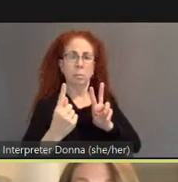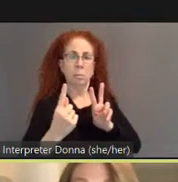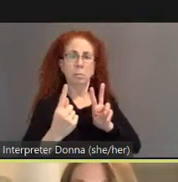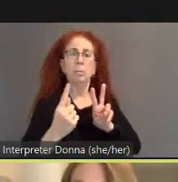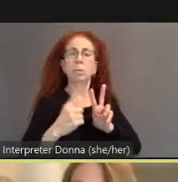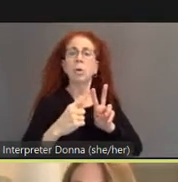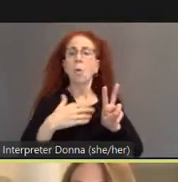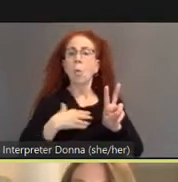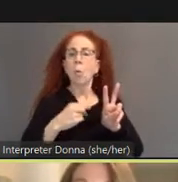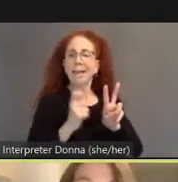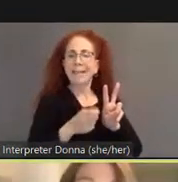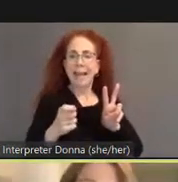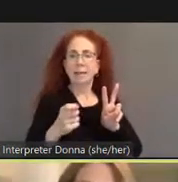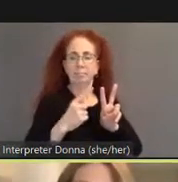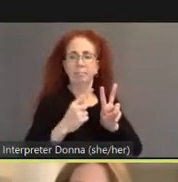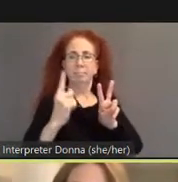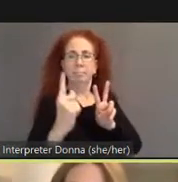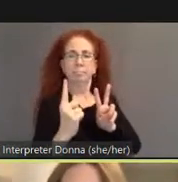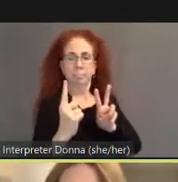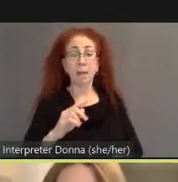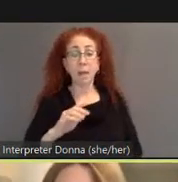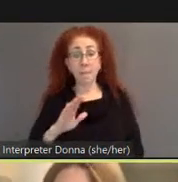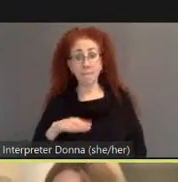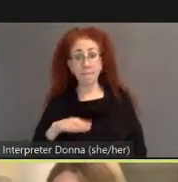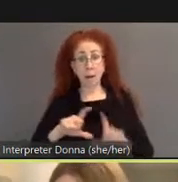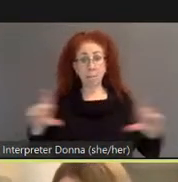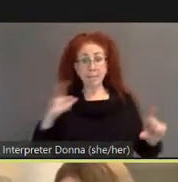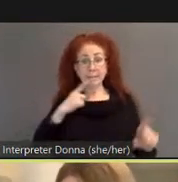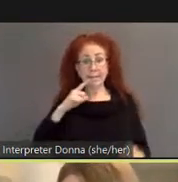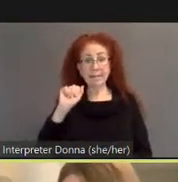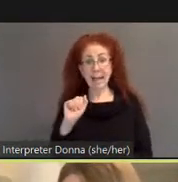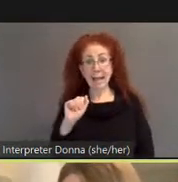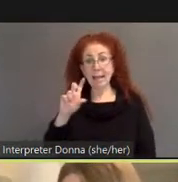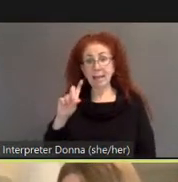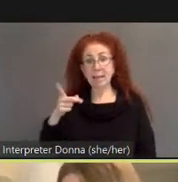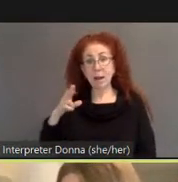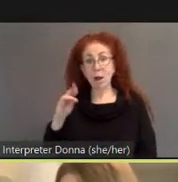cane. The bottom of the slide reads AD process,